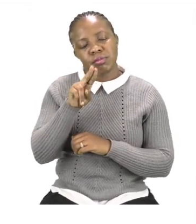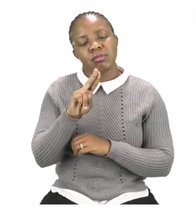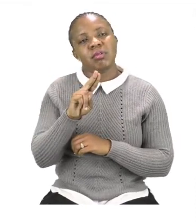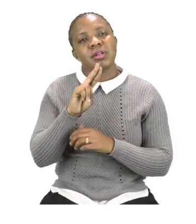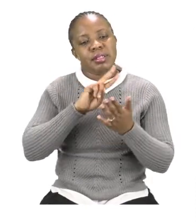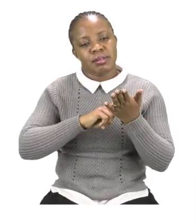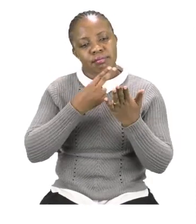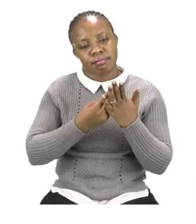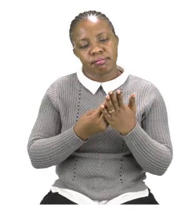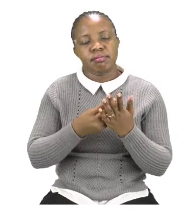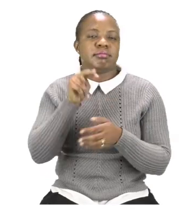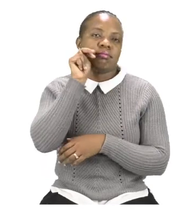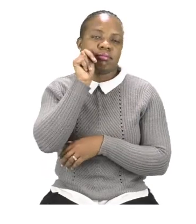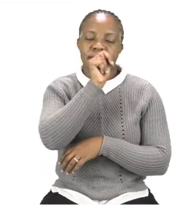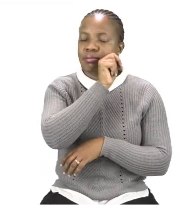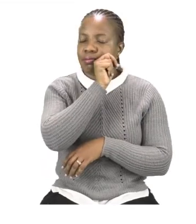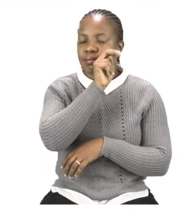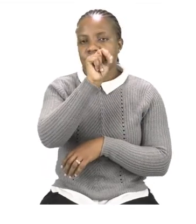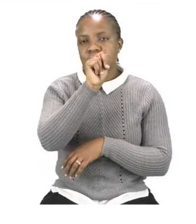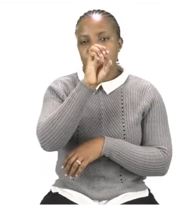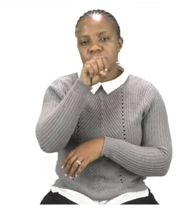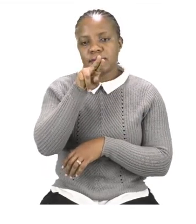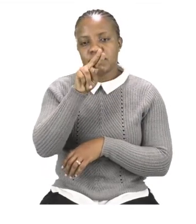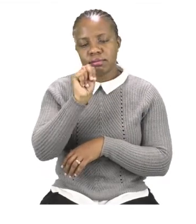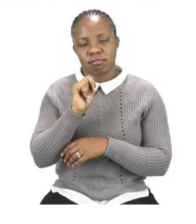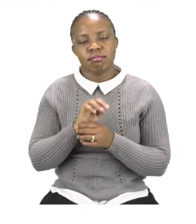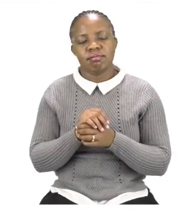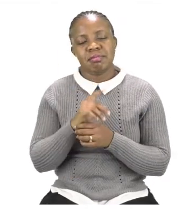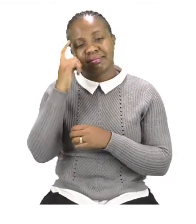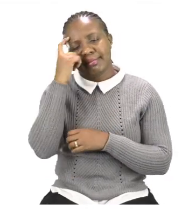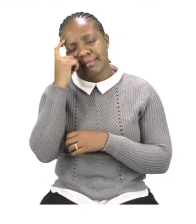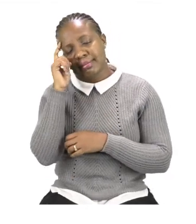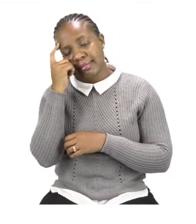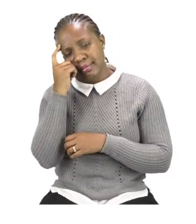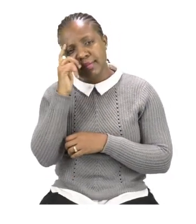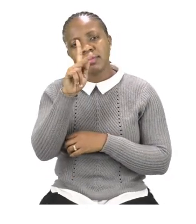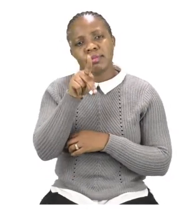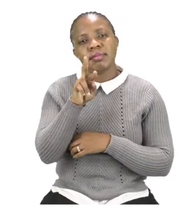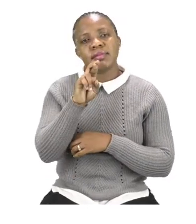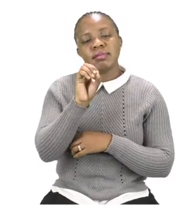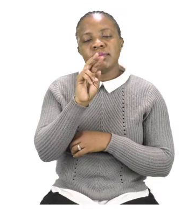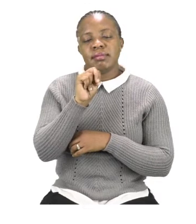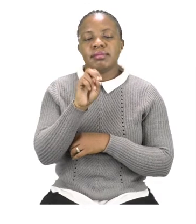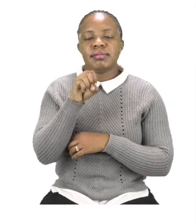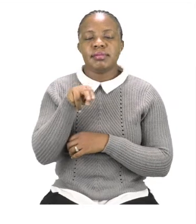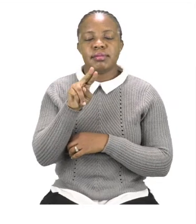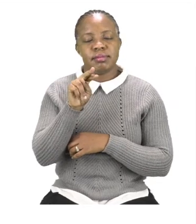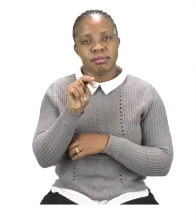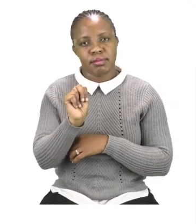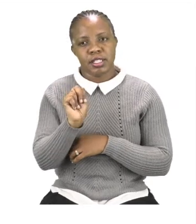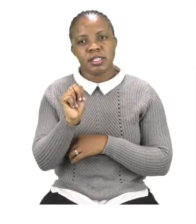you guessed that our pronoun is at he, well done. So I'd like